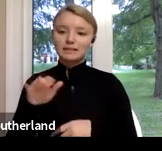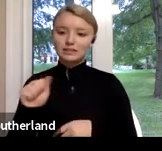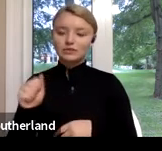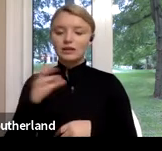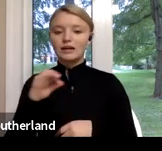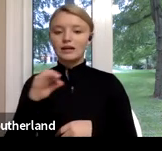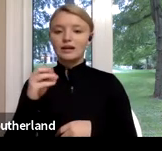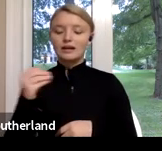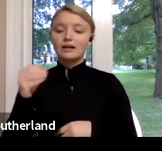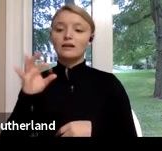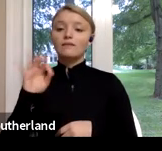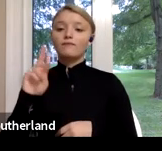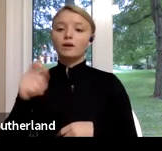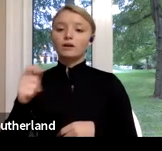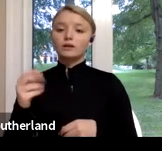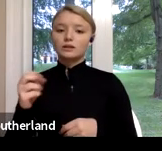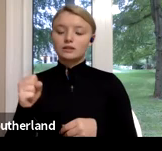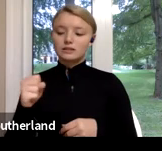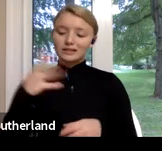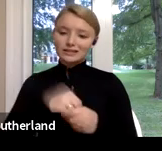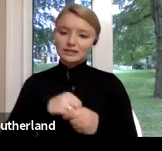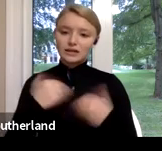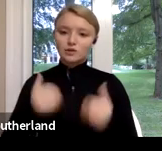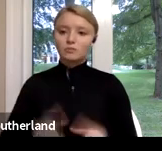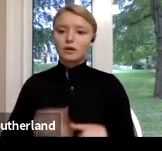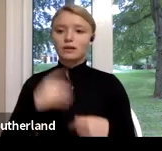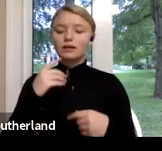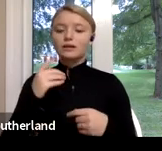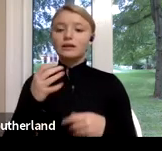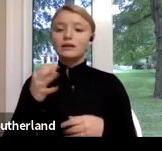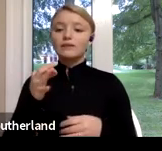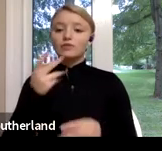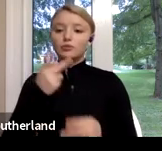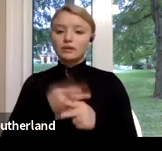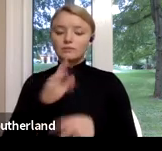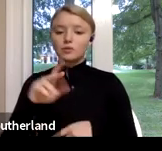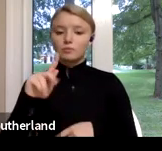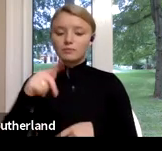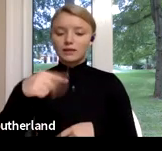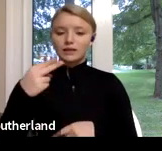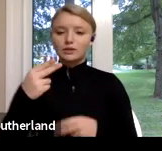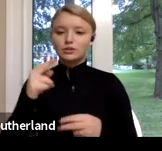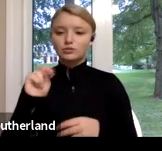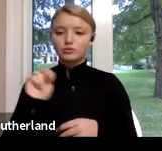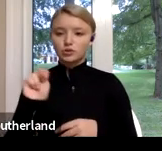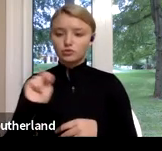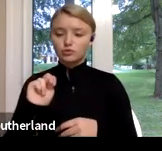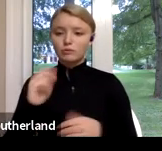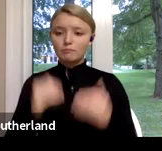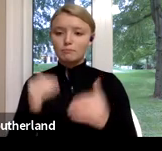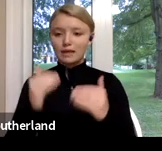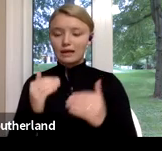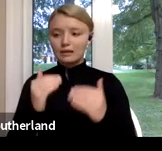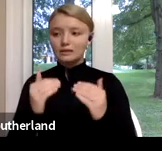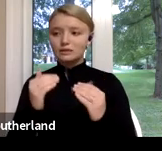your pH neutral, which is balance between acid and alkaline, you inhibit the growth of things that